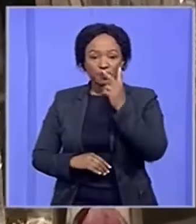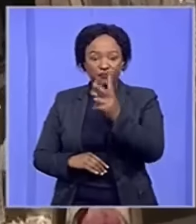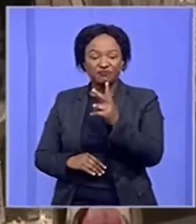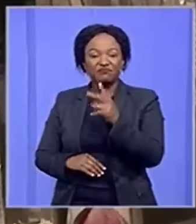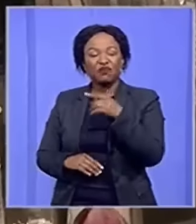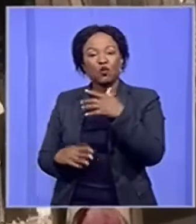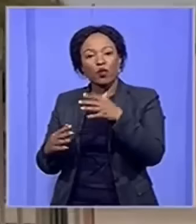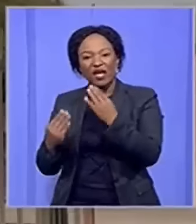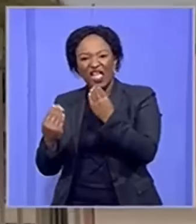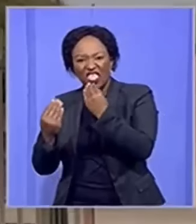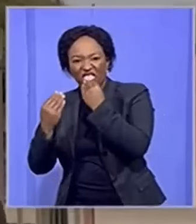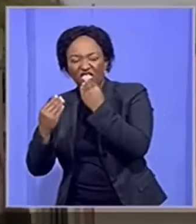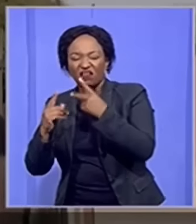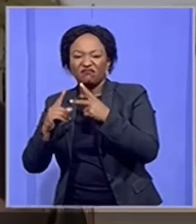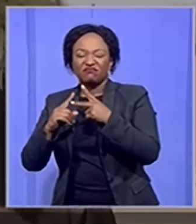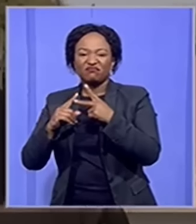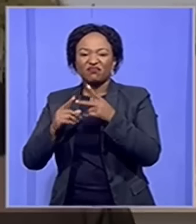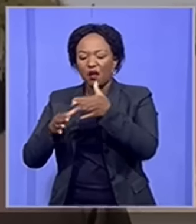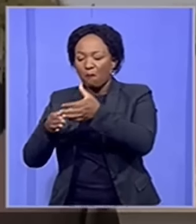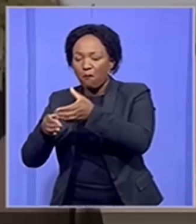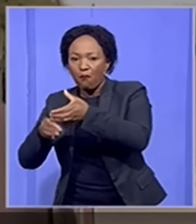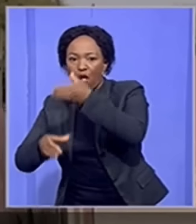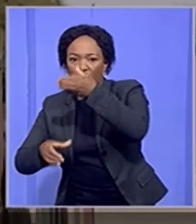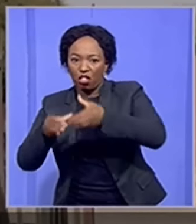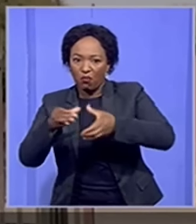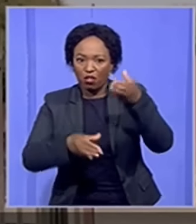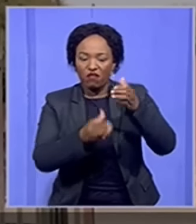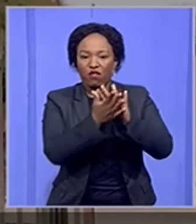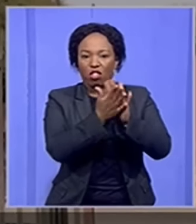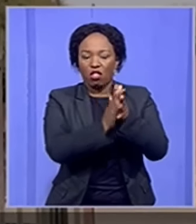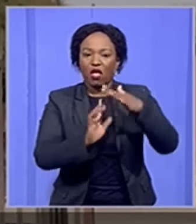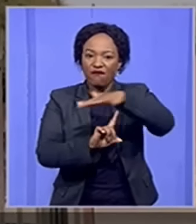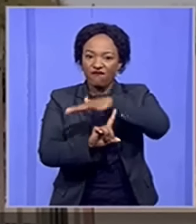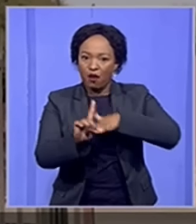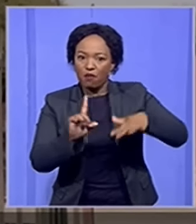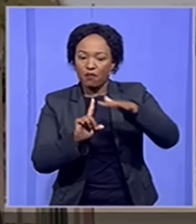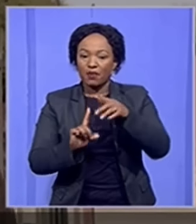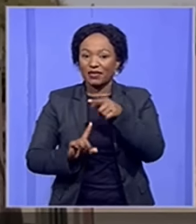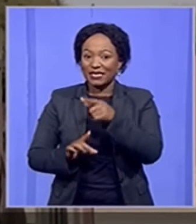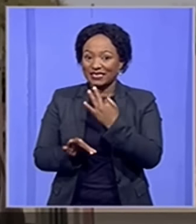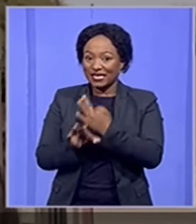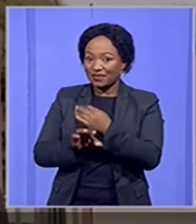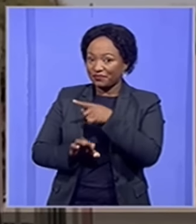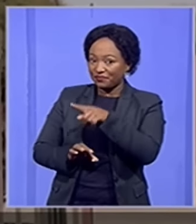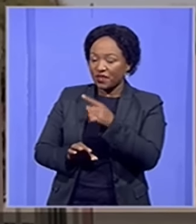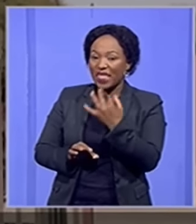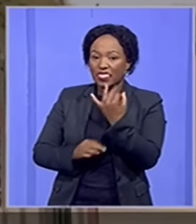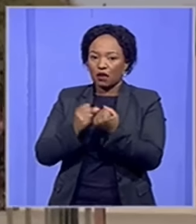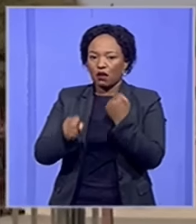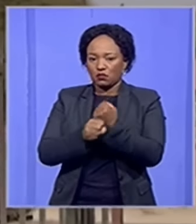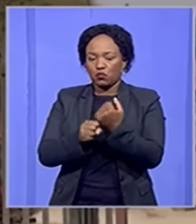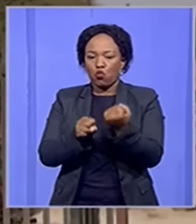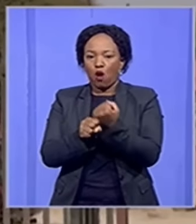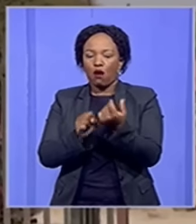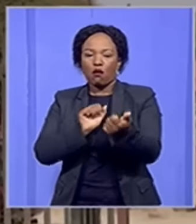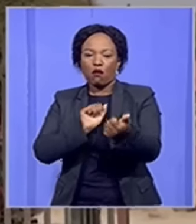tsela gore di dangerous for environment. So re na le over 3 years re bereka lena o re thusa ka go tsaya ona